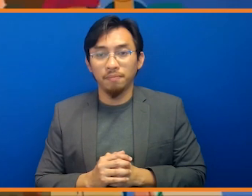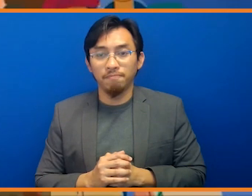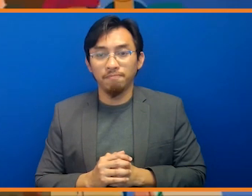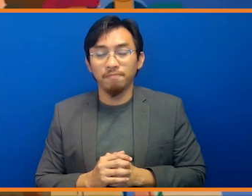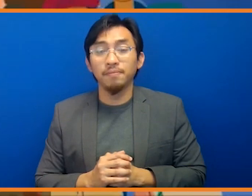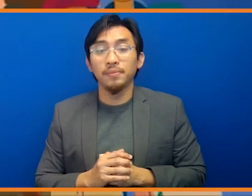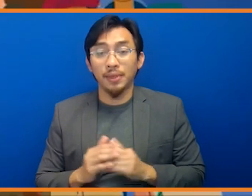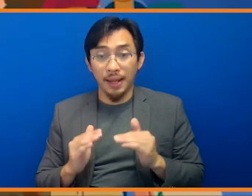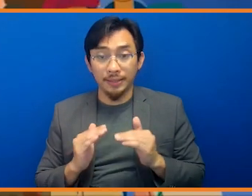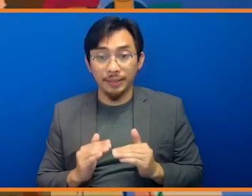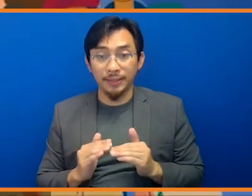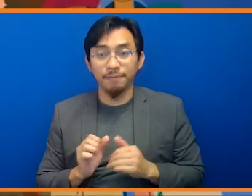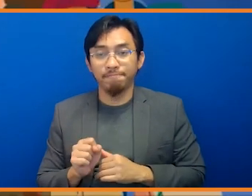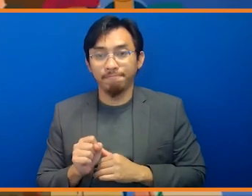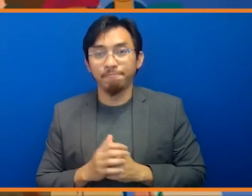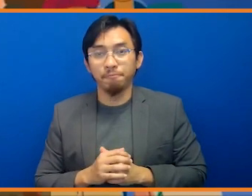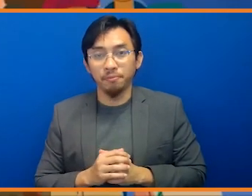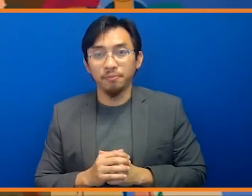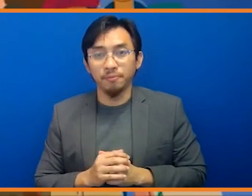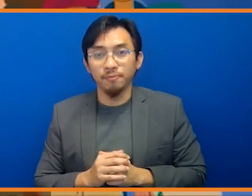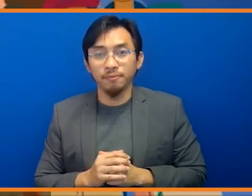Next, yes.